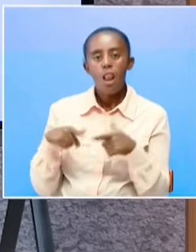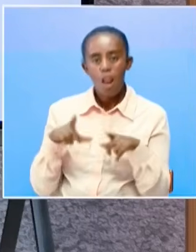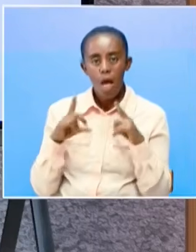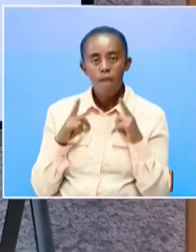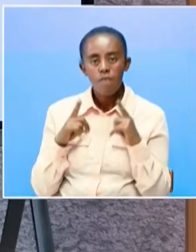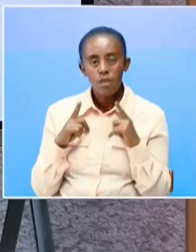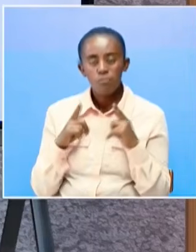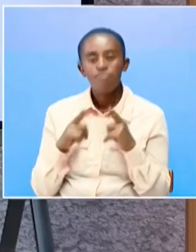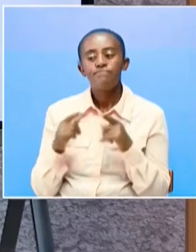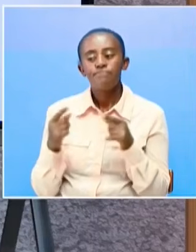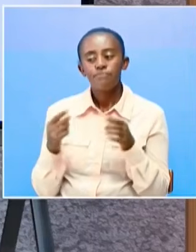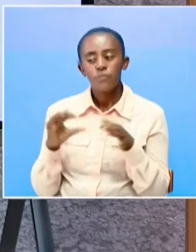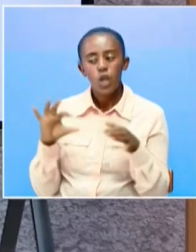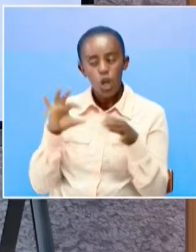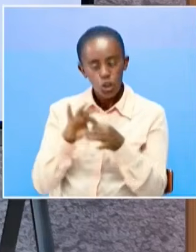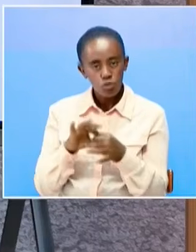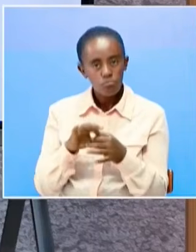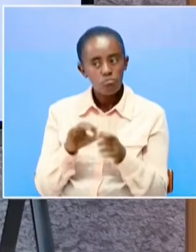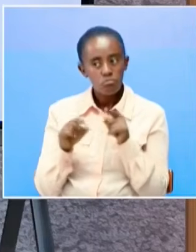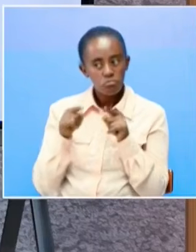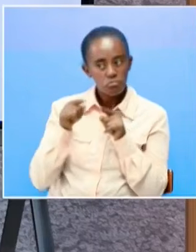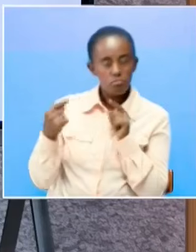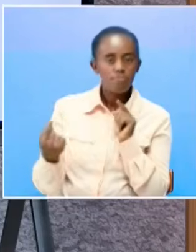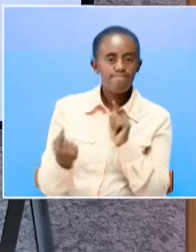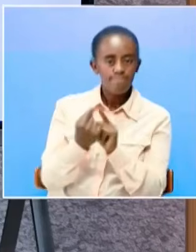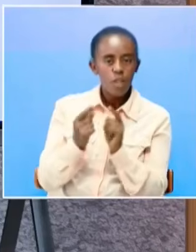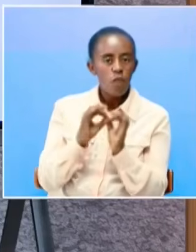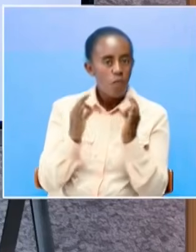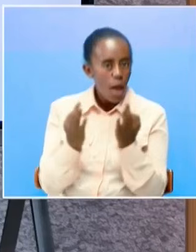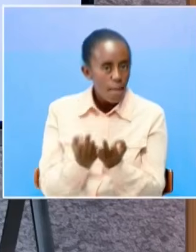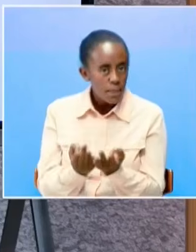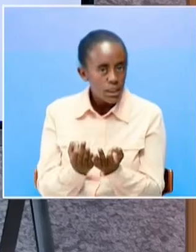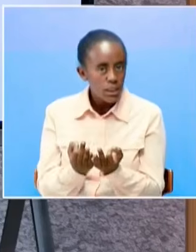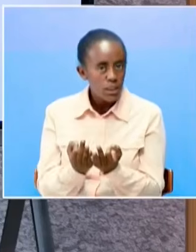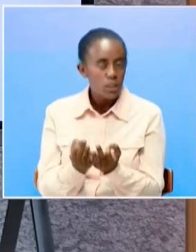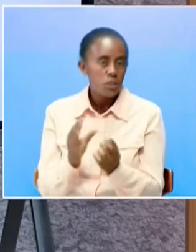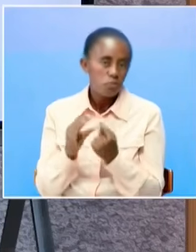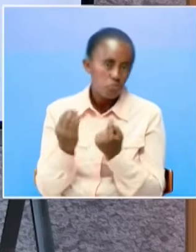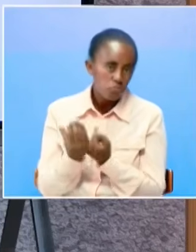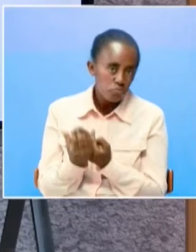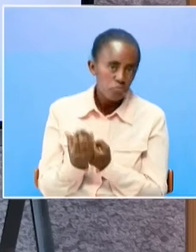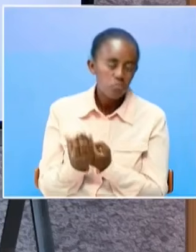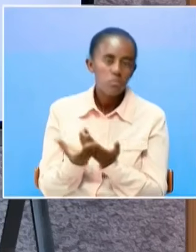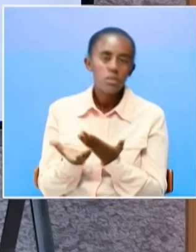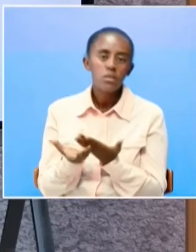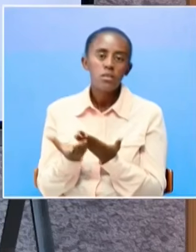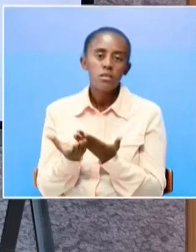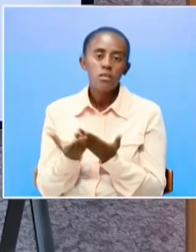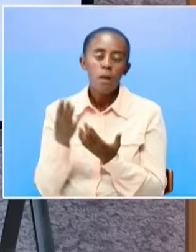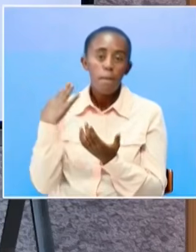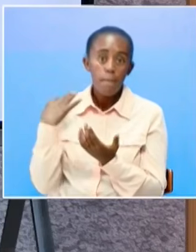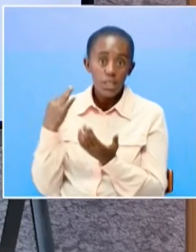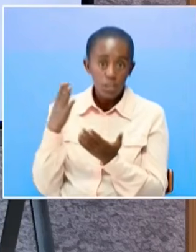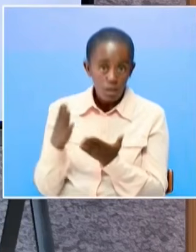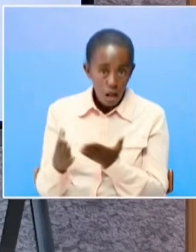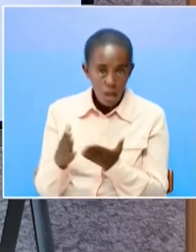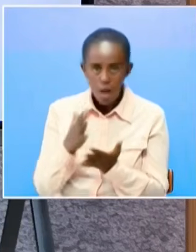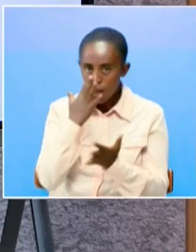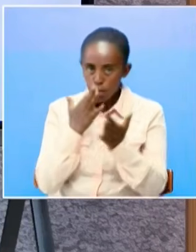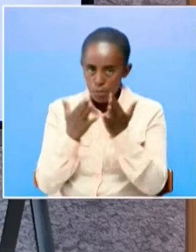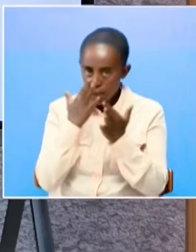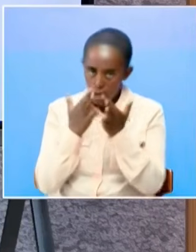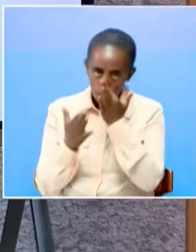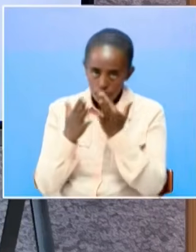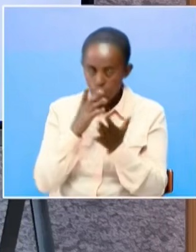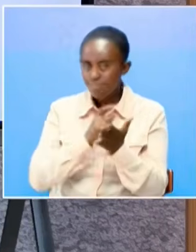the relationship between someone else, about family status, and also about personal experience can